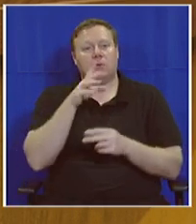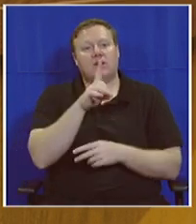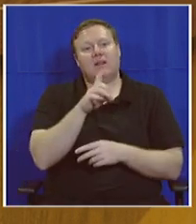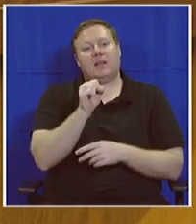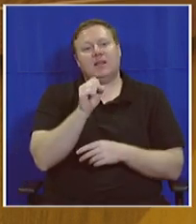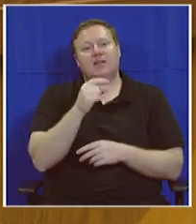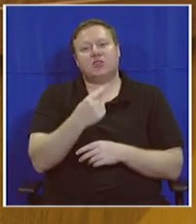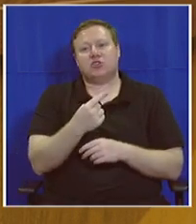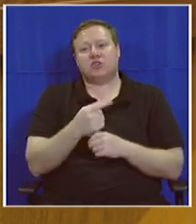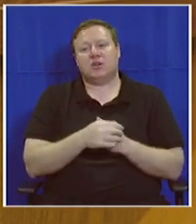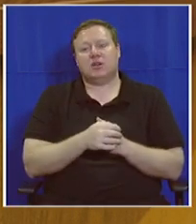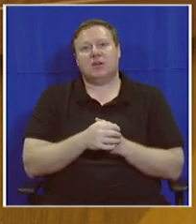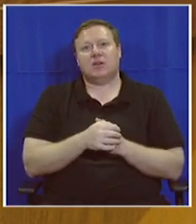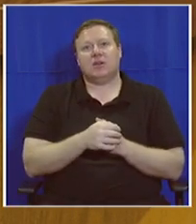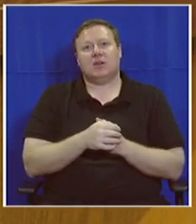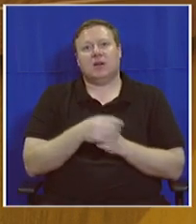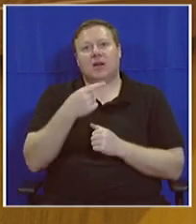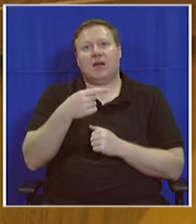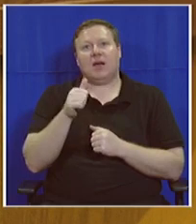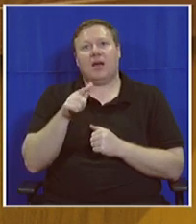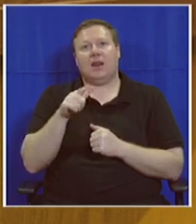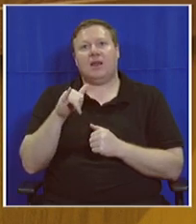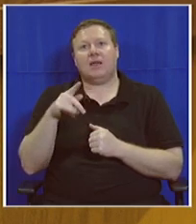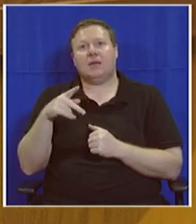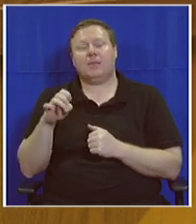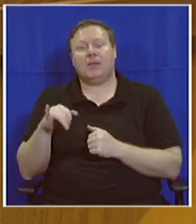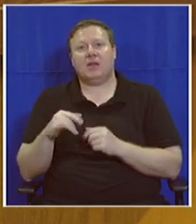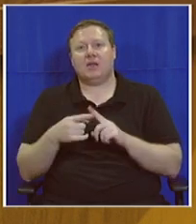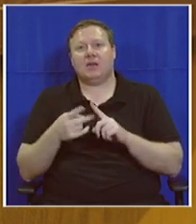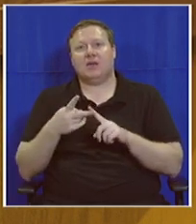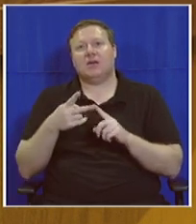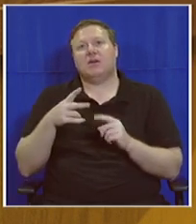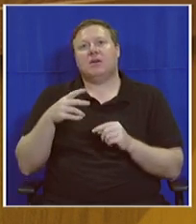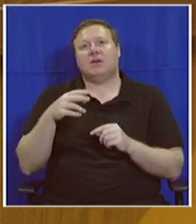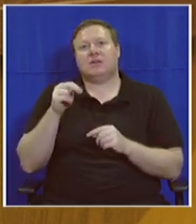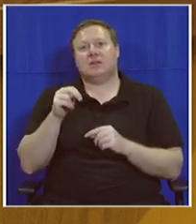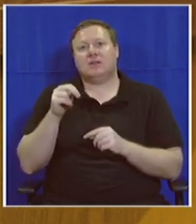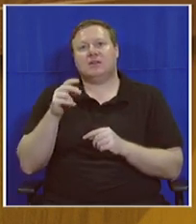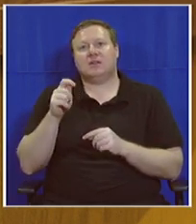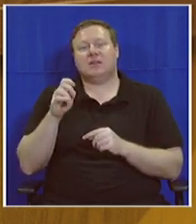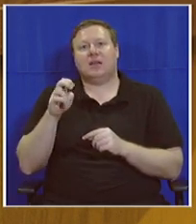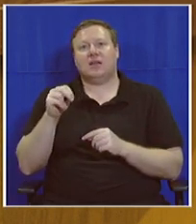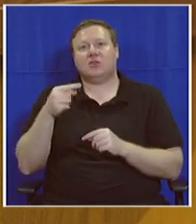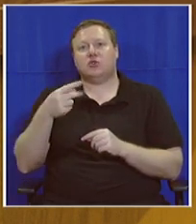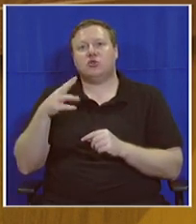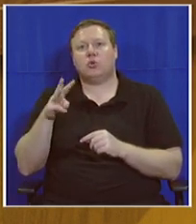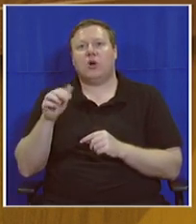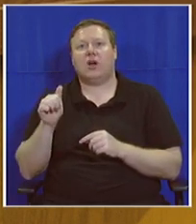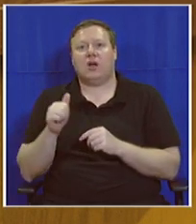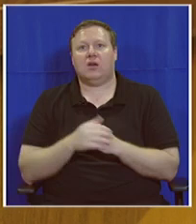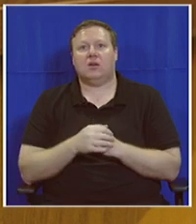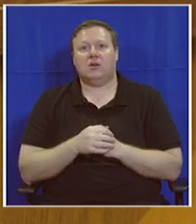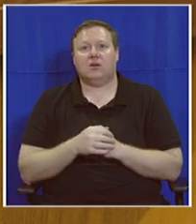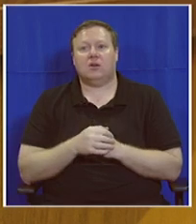Hlengiwe Mkhalipi, and Honorable Dumisani Ntenjwa had an opportunity to